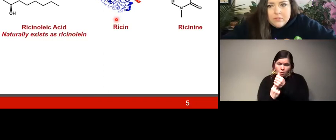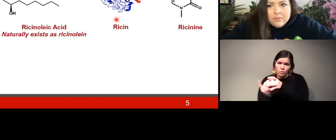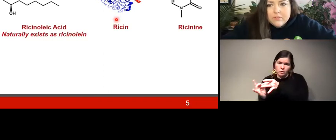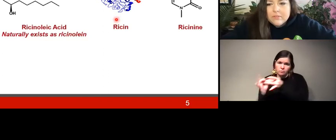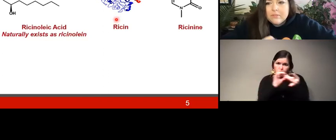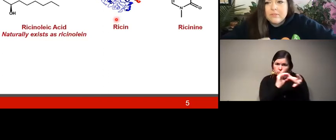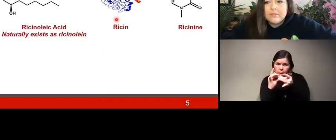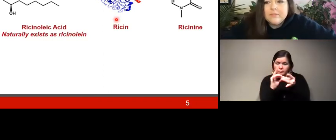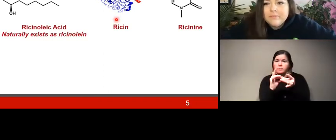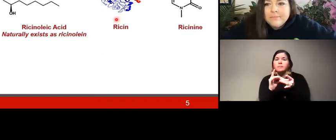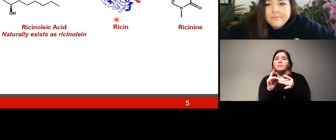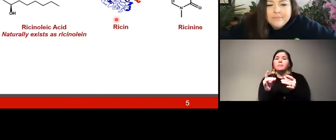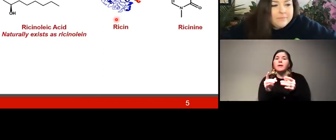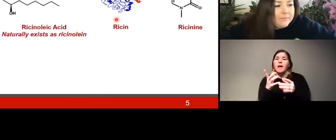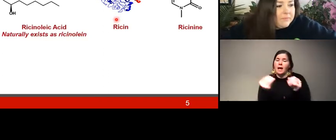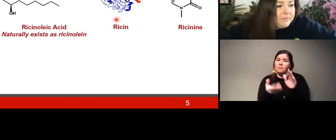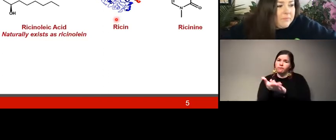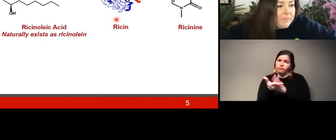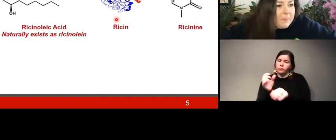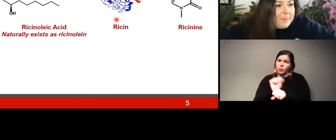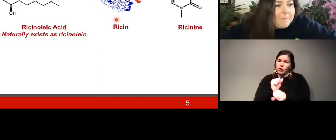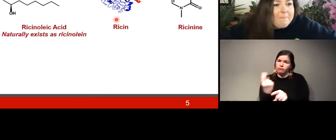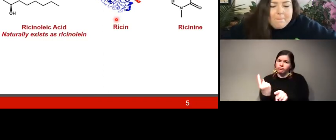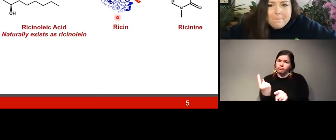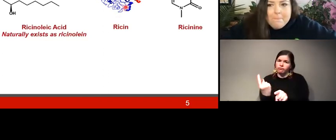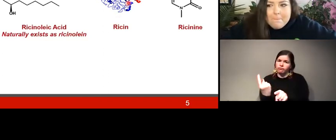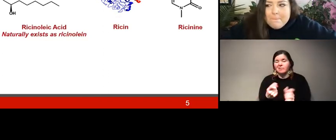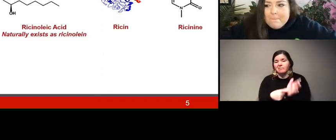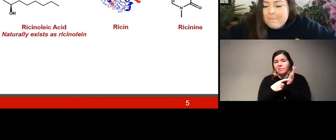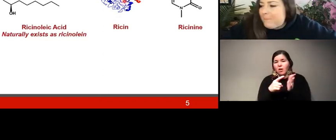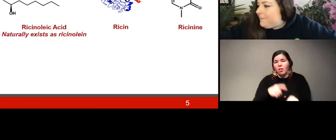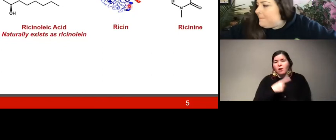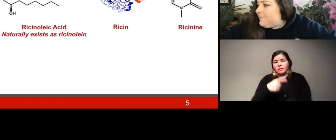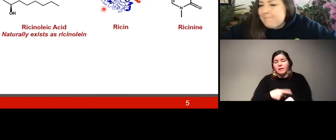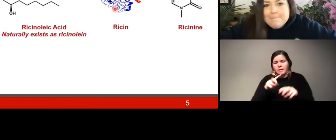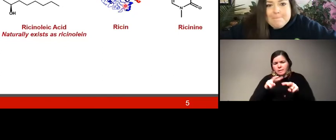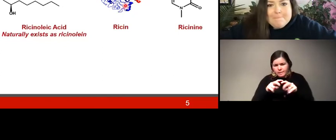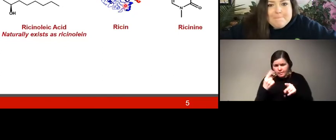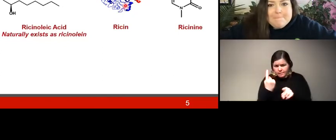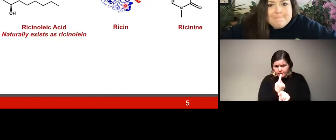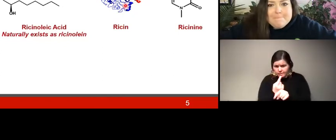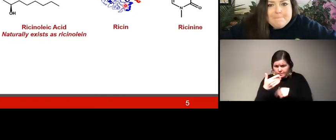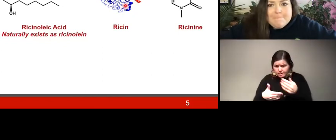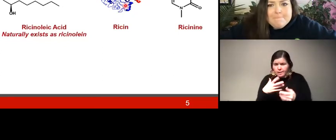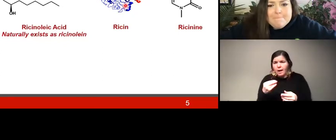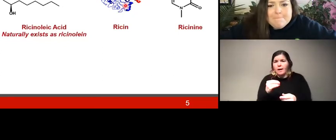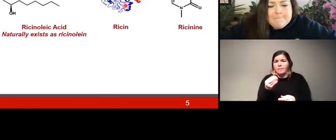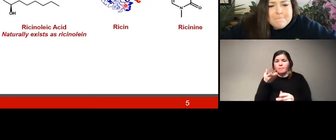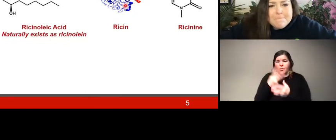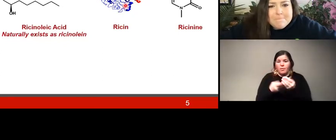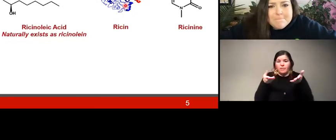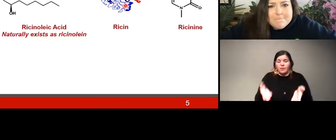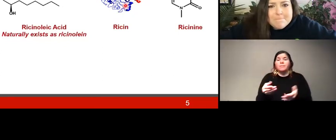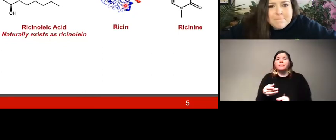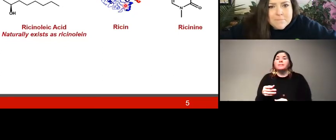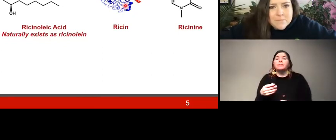and making sure that they're working properly. And that takes a while to make sure that they're working properly, but also to make sure that they're there. The mass spec that I